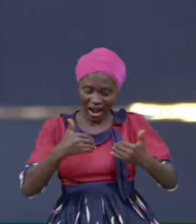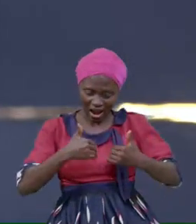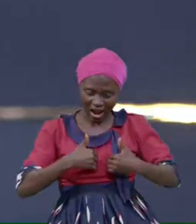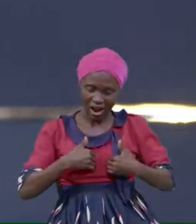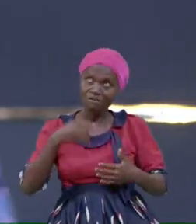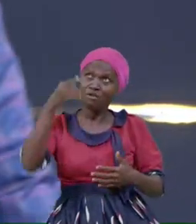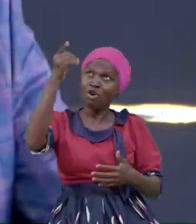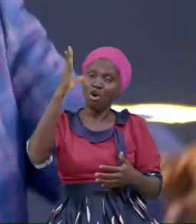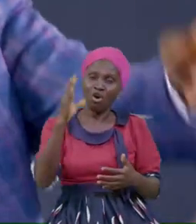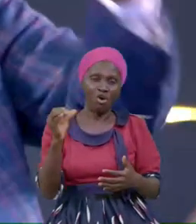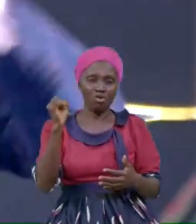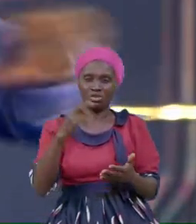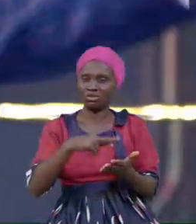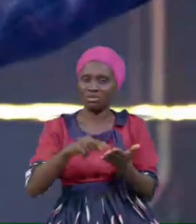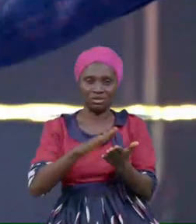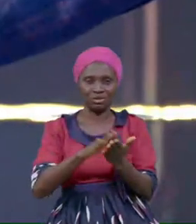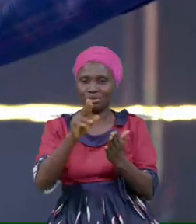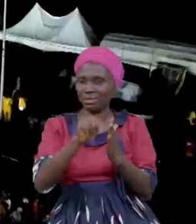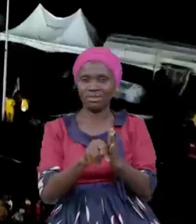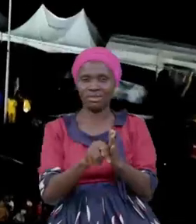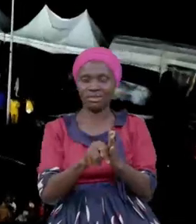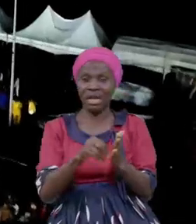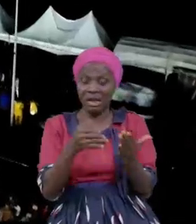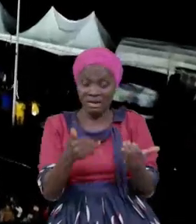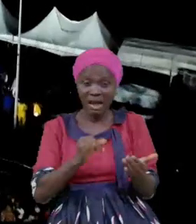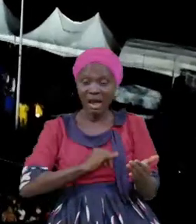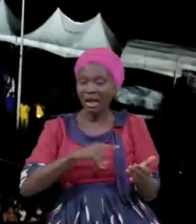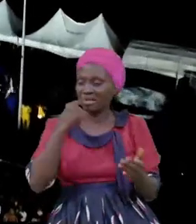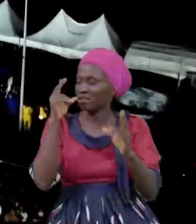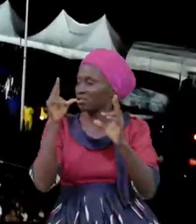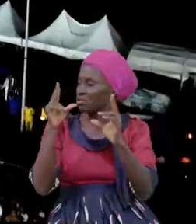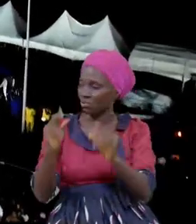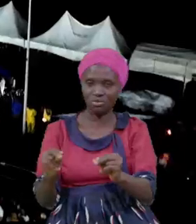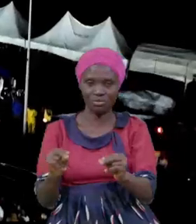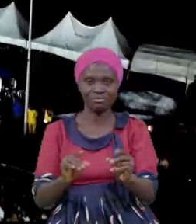expense. I say no. Say no with me.